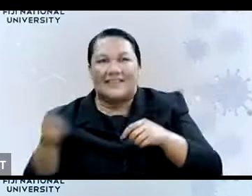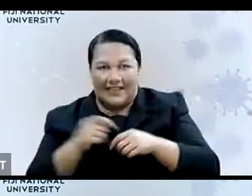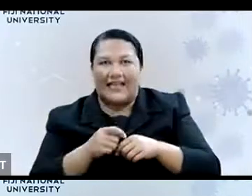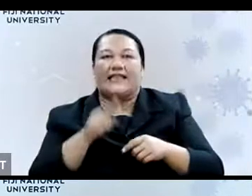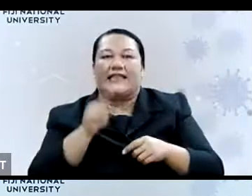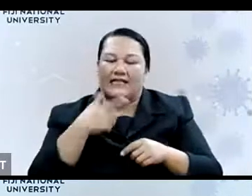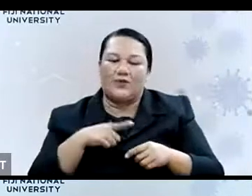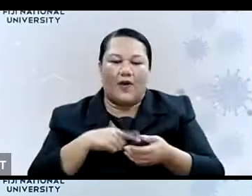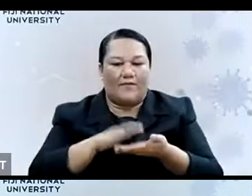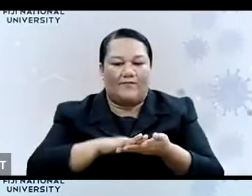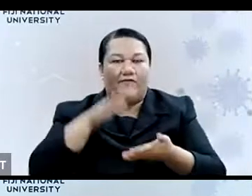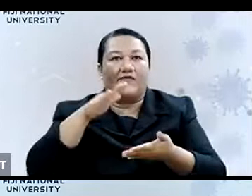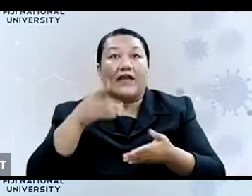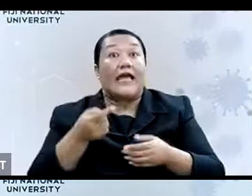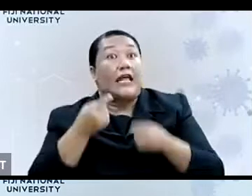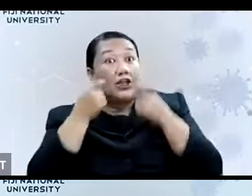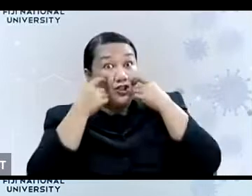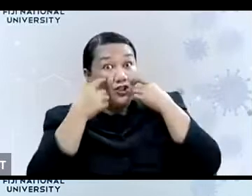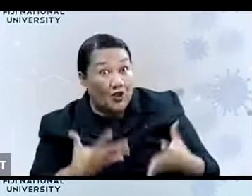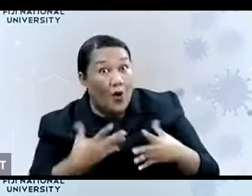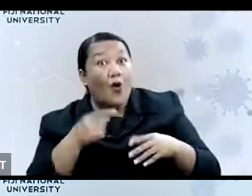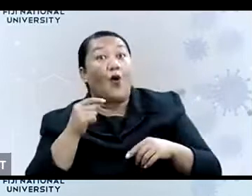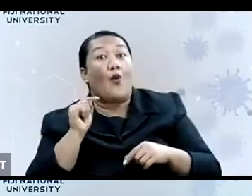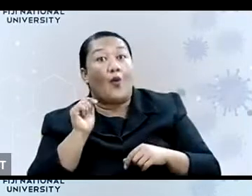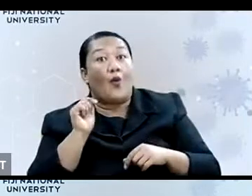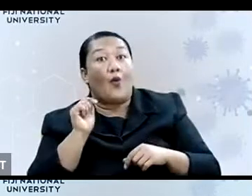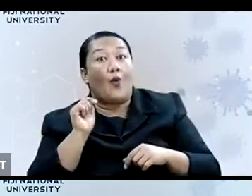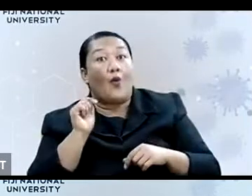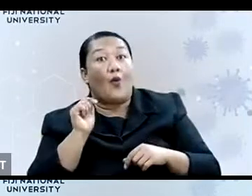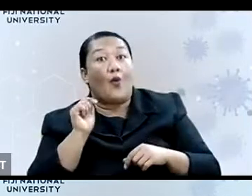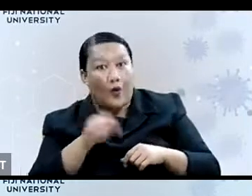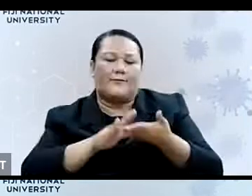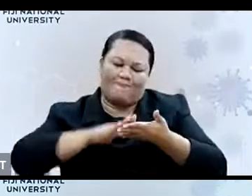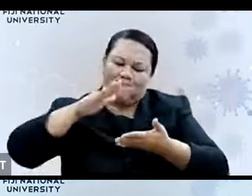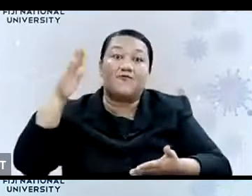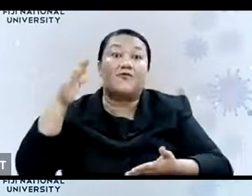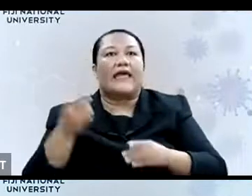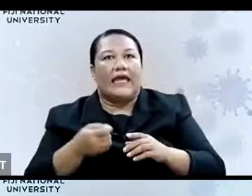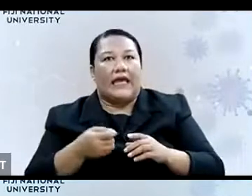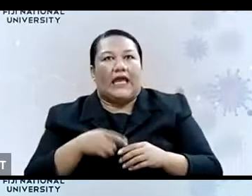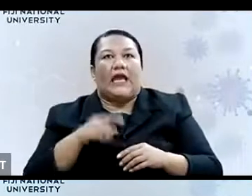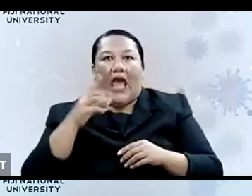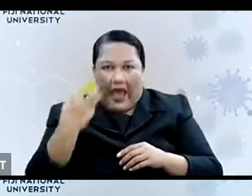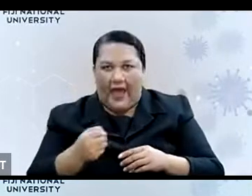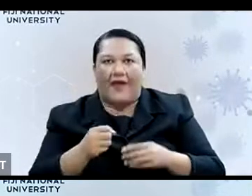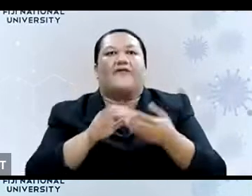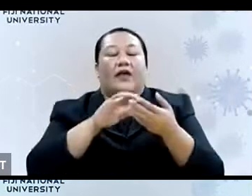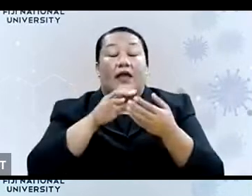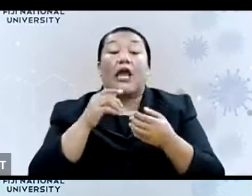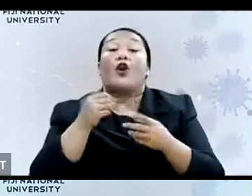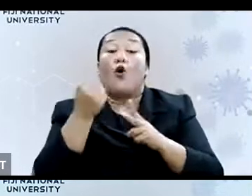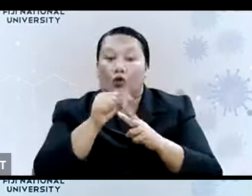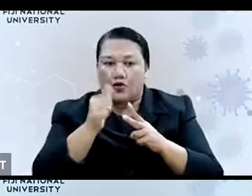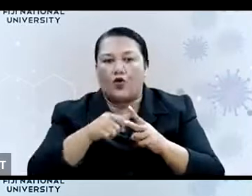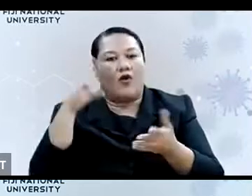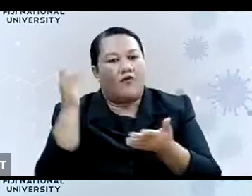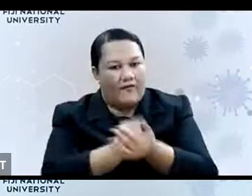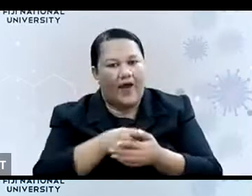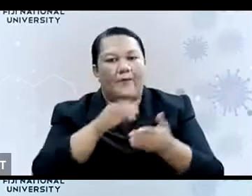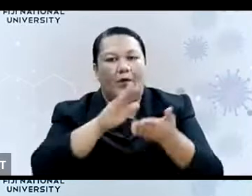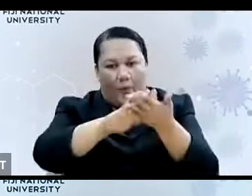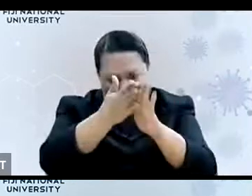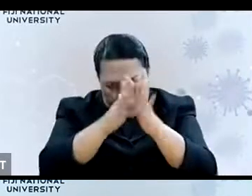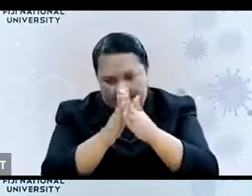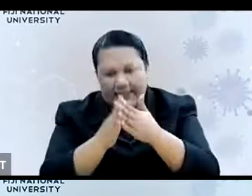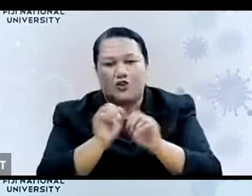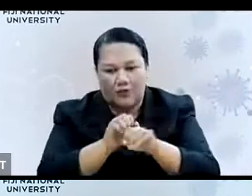that indication is that we are seeing increasing cases in community. There is community transmission, but we are still keeping up that high level